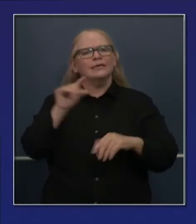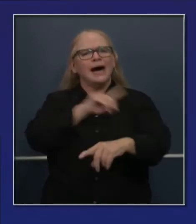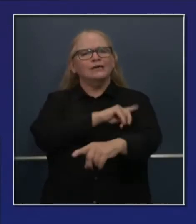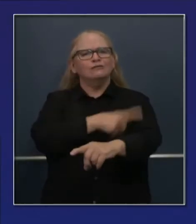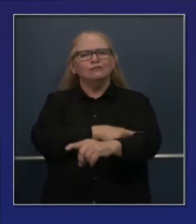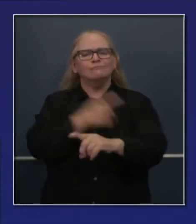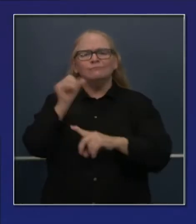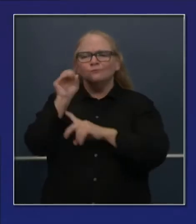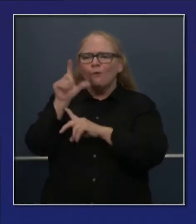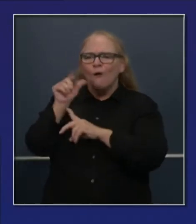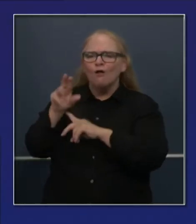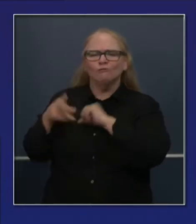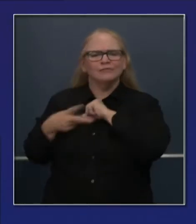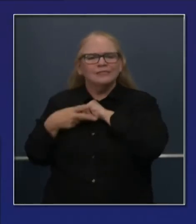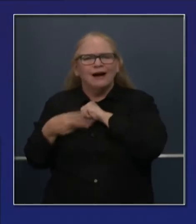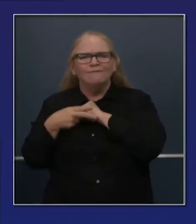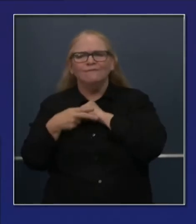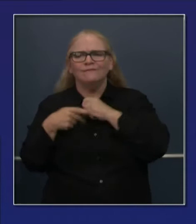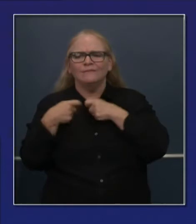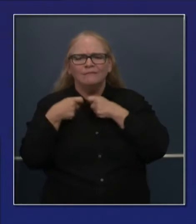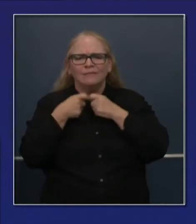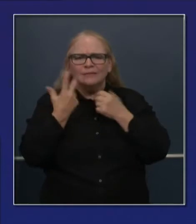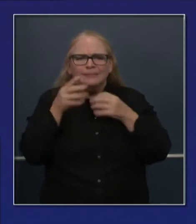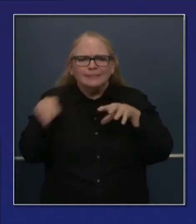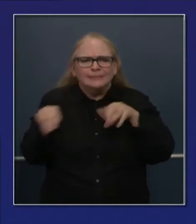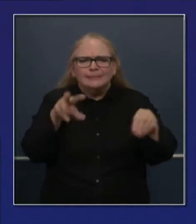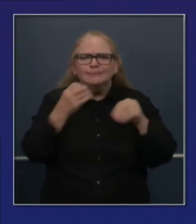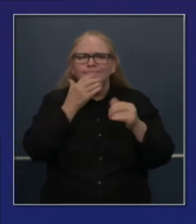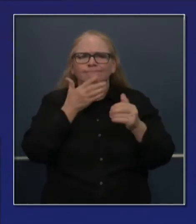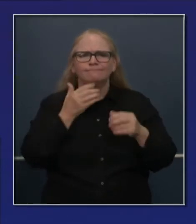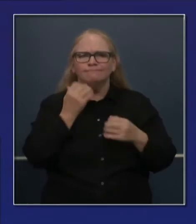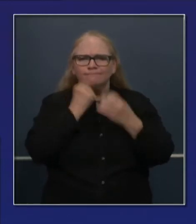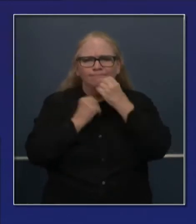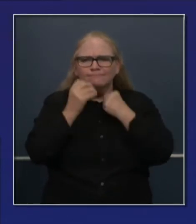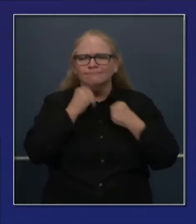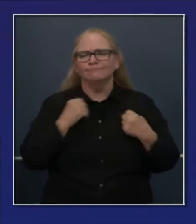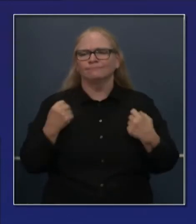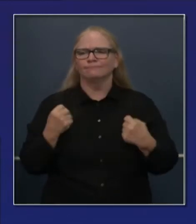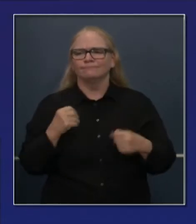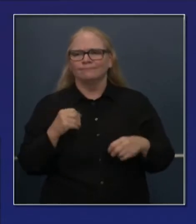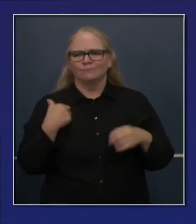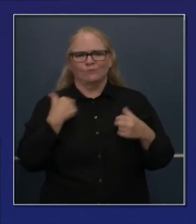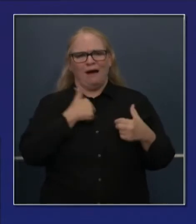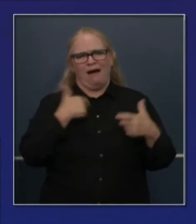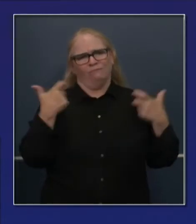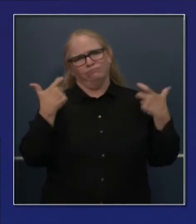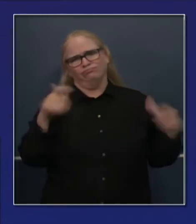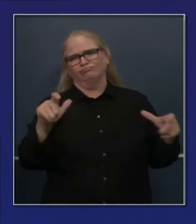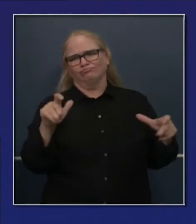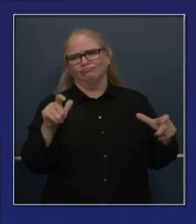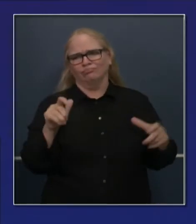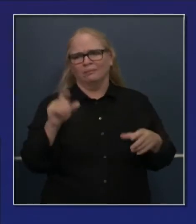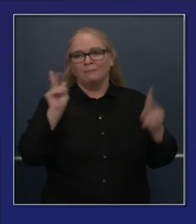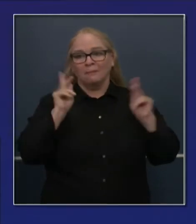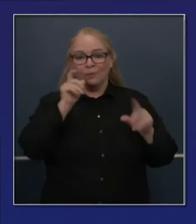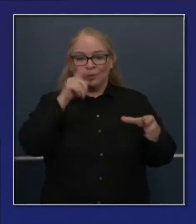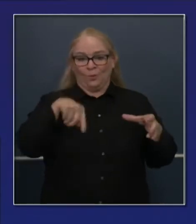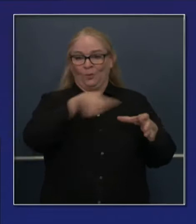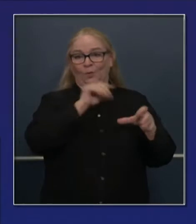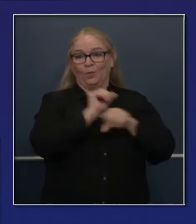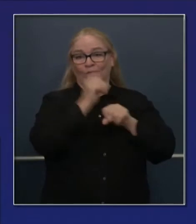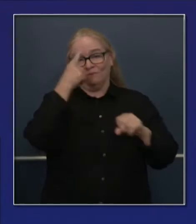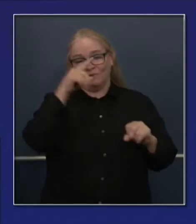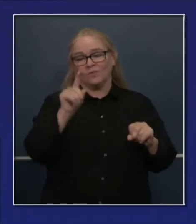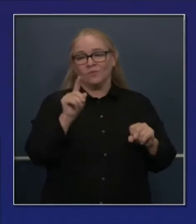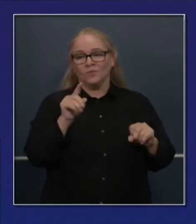energy, and we are creating now and have more jobs in this green sector than we do in the fossil fuel space. So we see it as